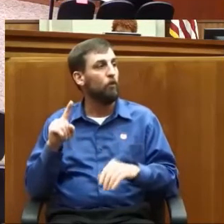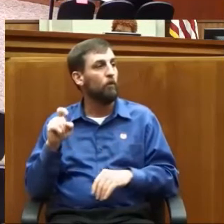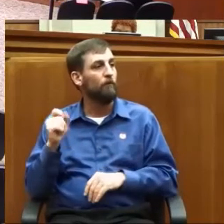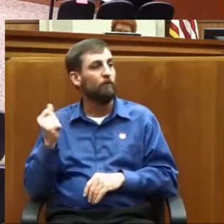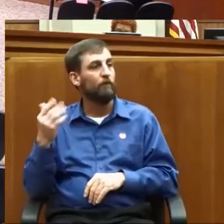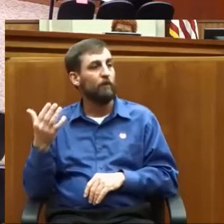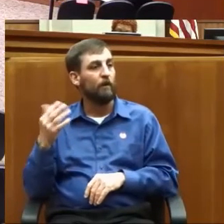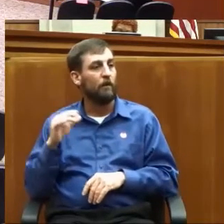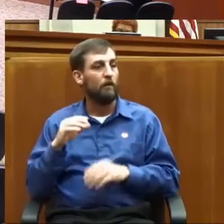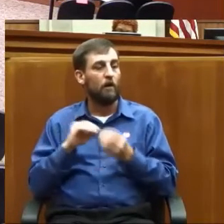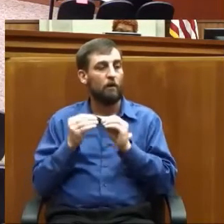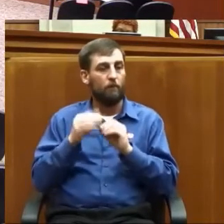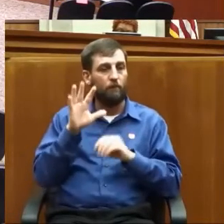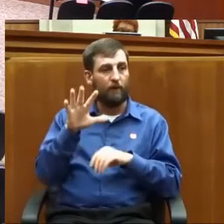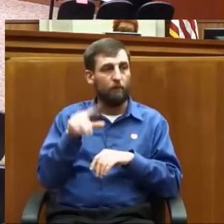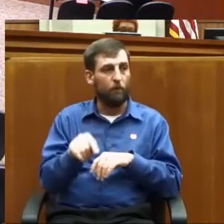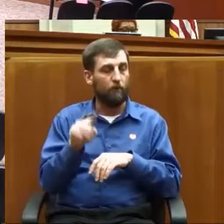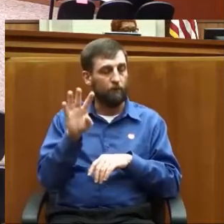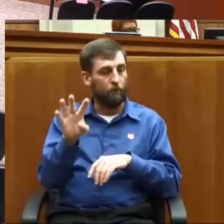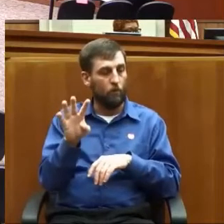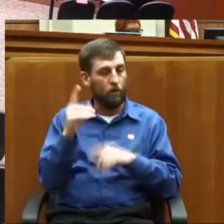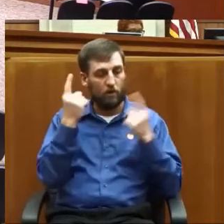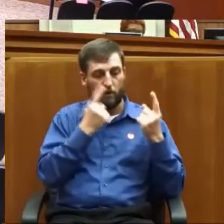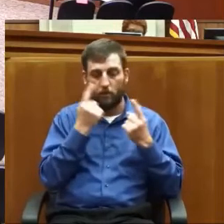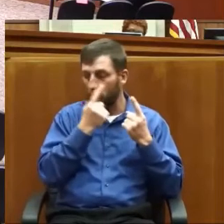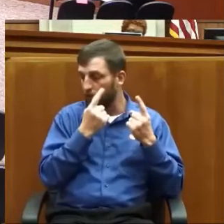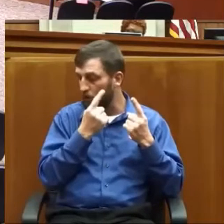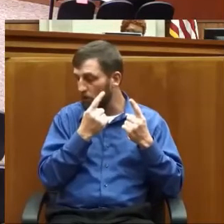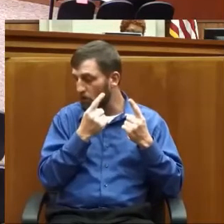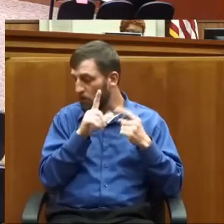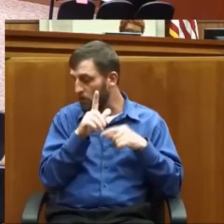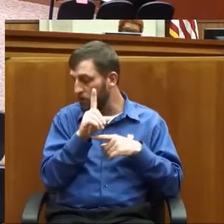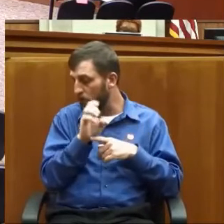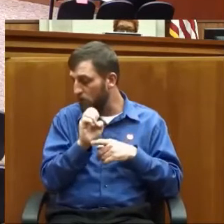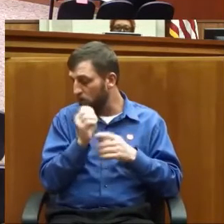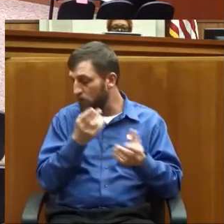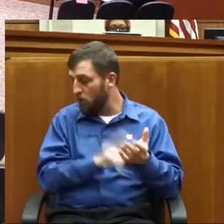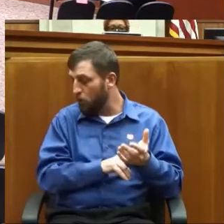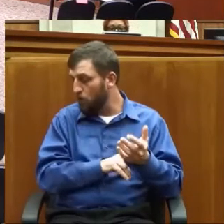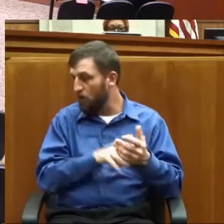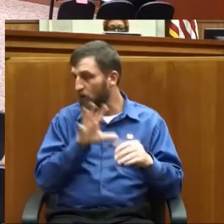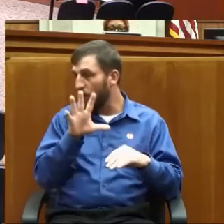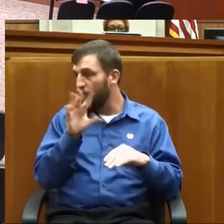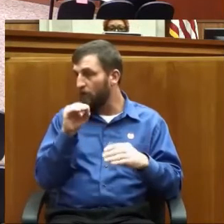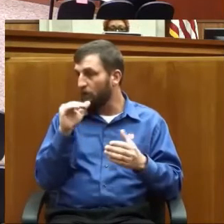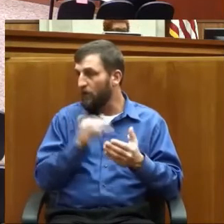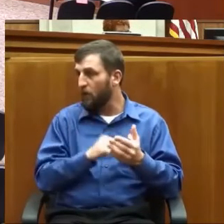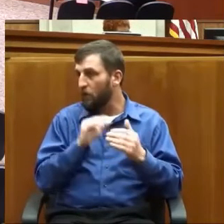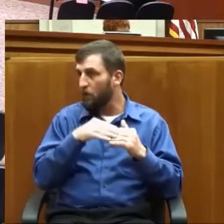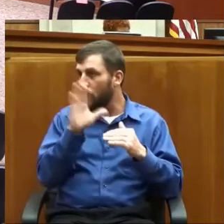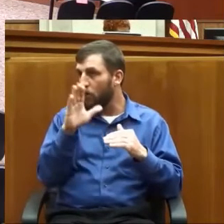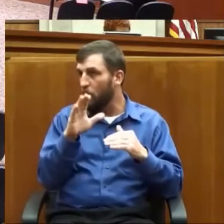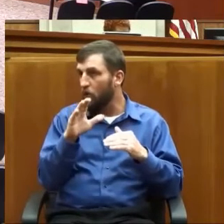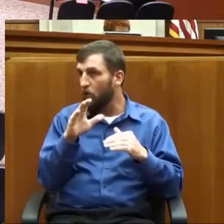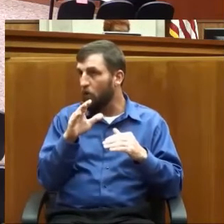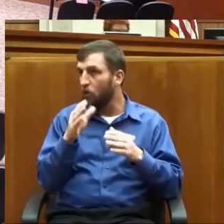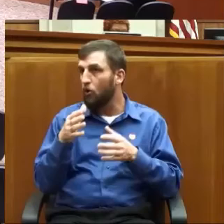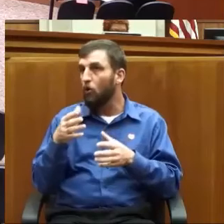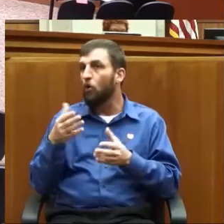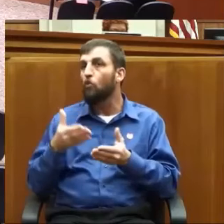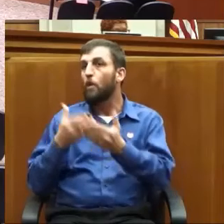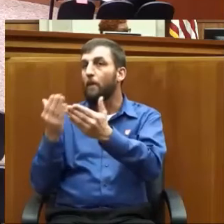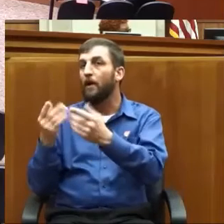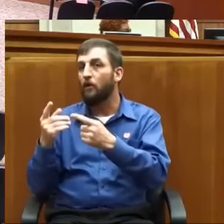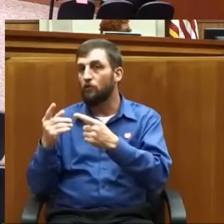page 115, item 5.4, consideration of LDE contracts of $50,000 and over. The recommendation is to